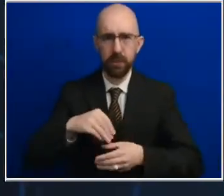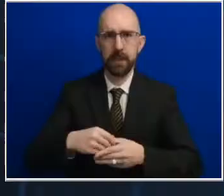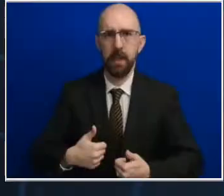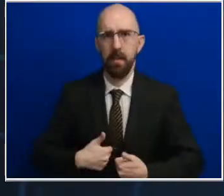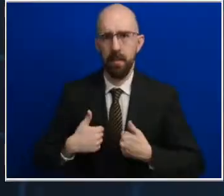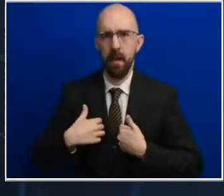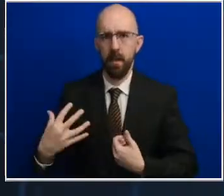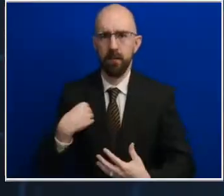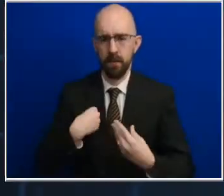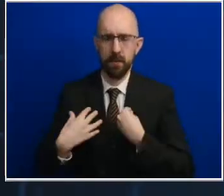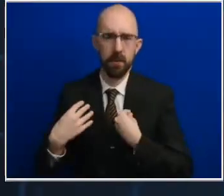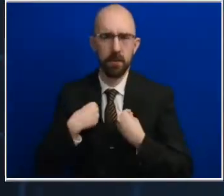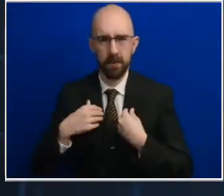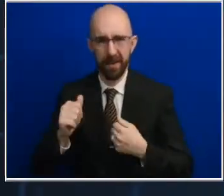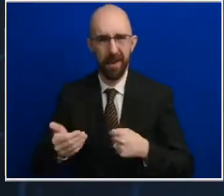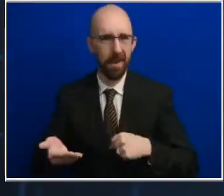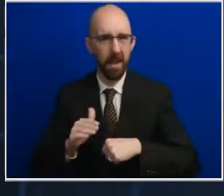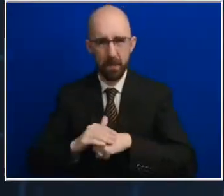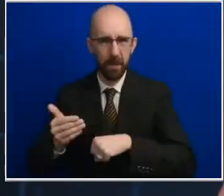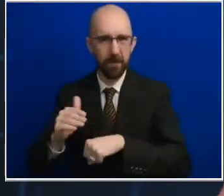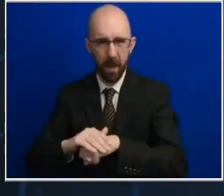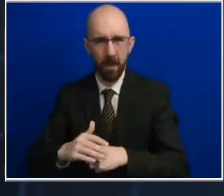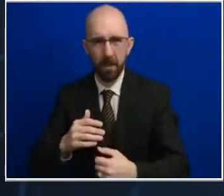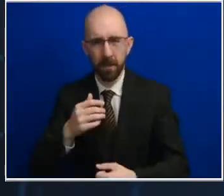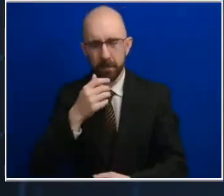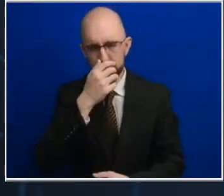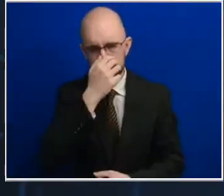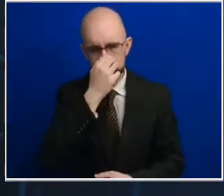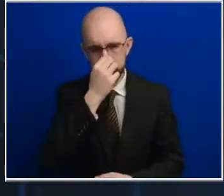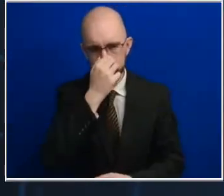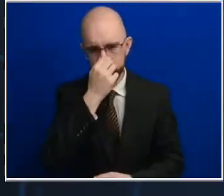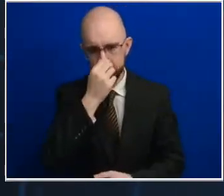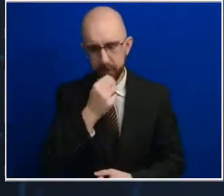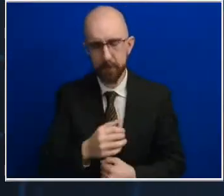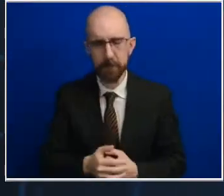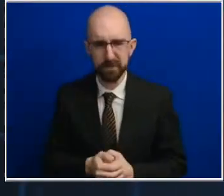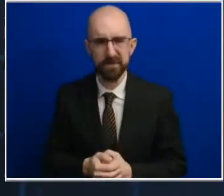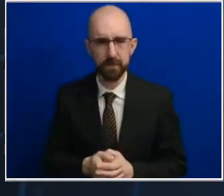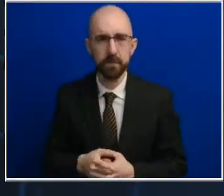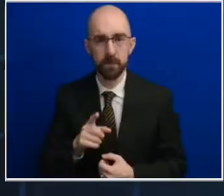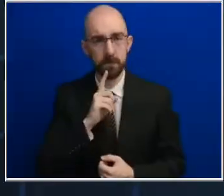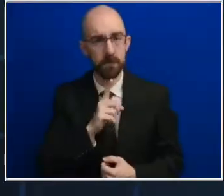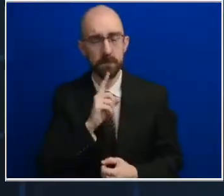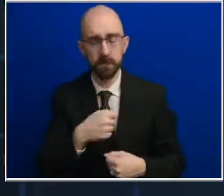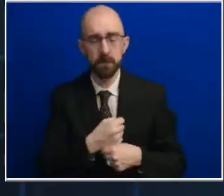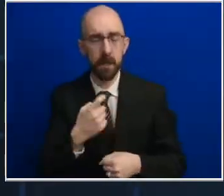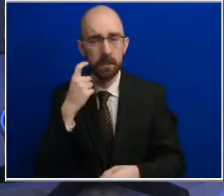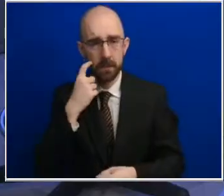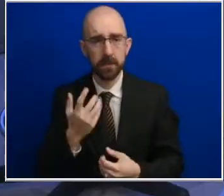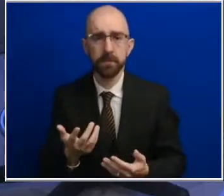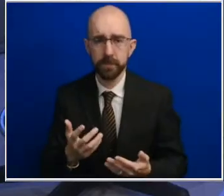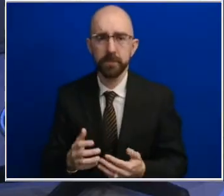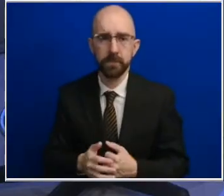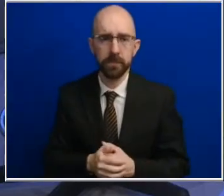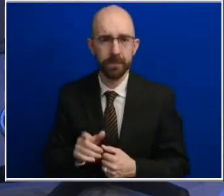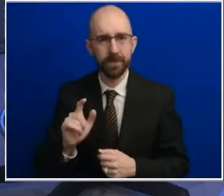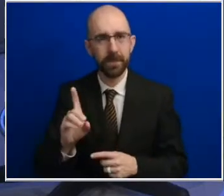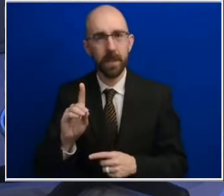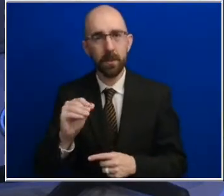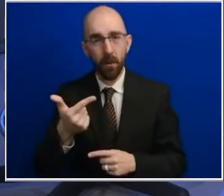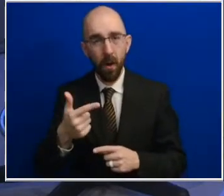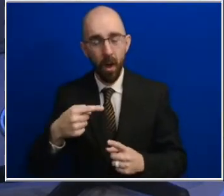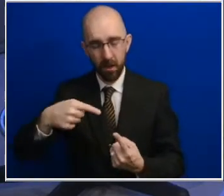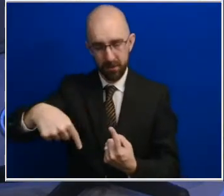can amplify having seizures, and so when you do get chasing that, its tail. And